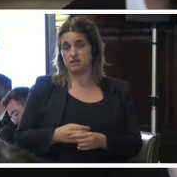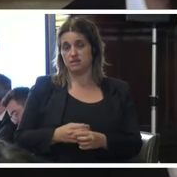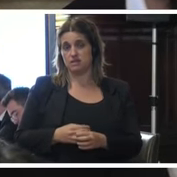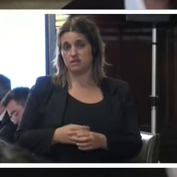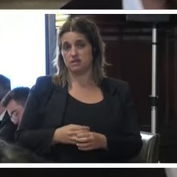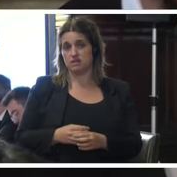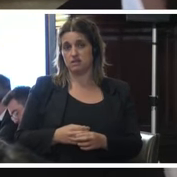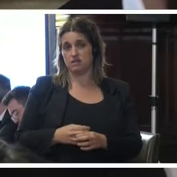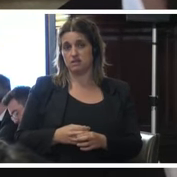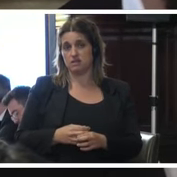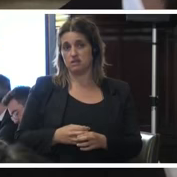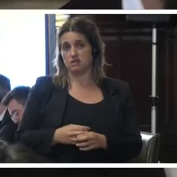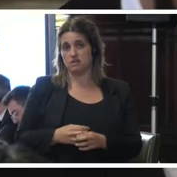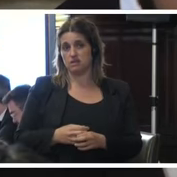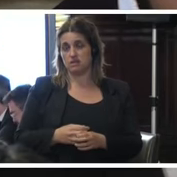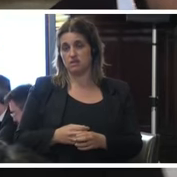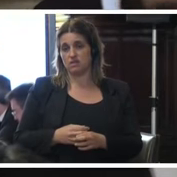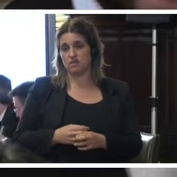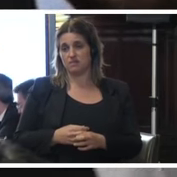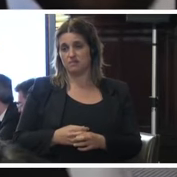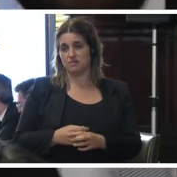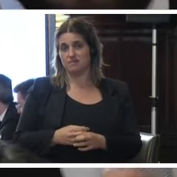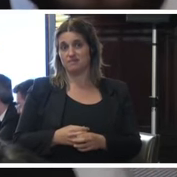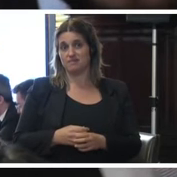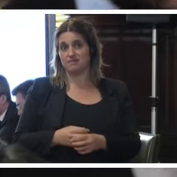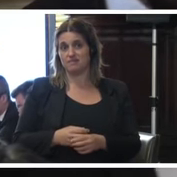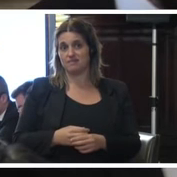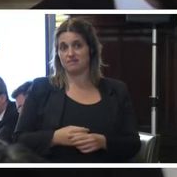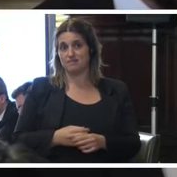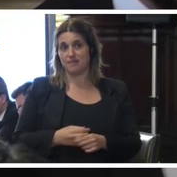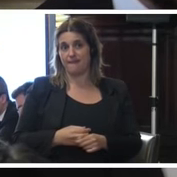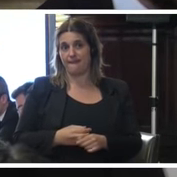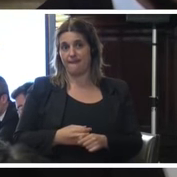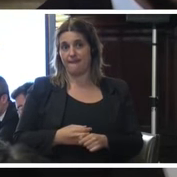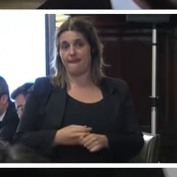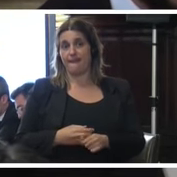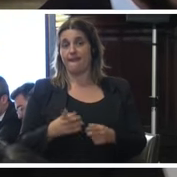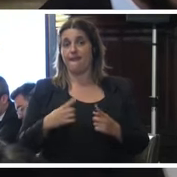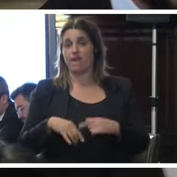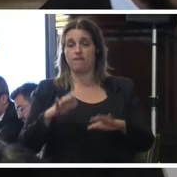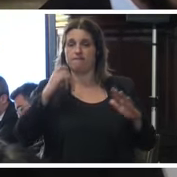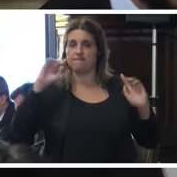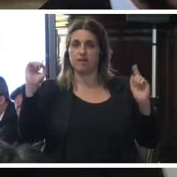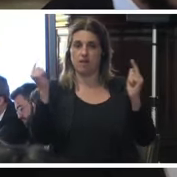Oh, I'm sorry. We have 3 minutes. 1 minute? Okay. I'll be brief.